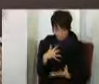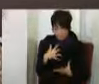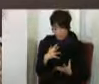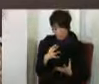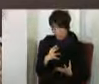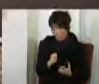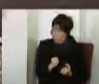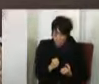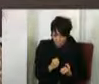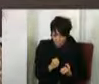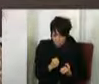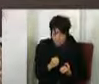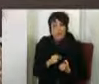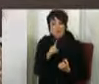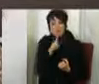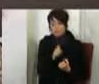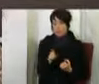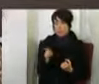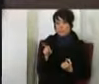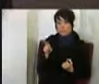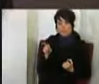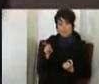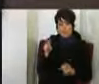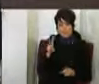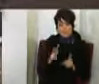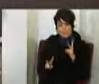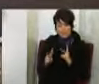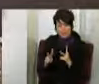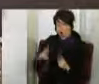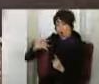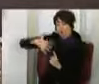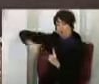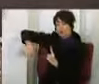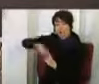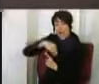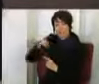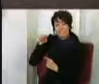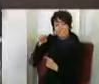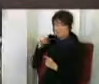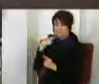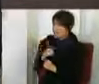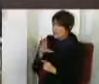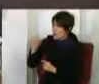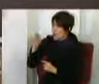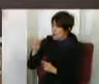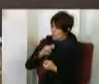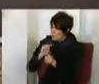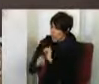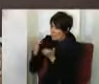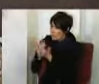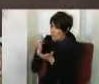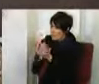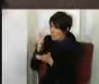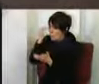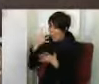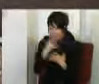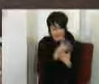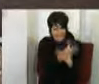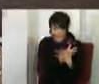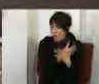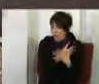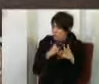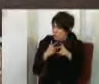him. I'm sure that there were folks around him all the time who said, do it a different way. Get out